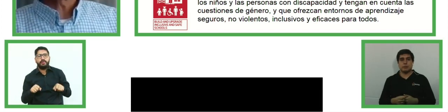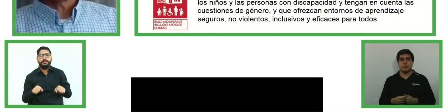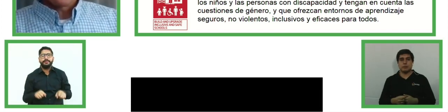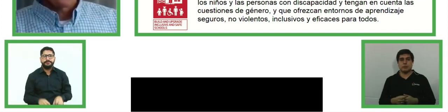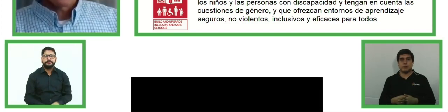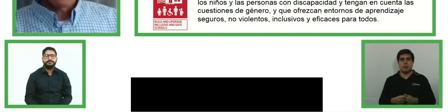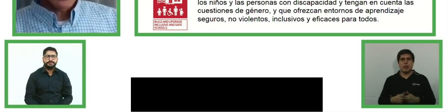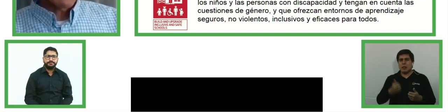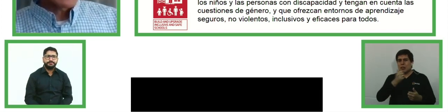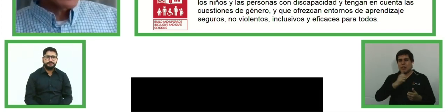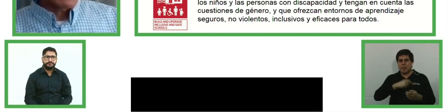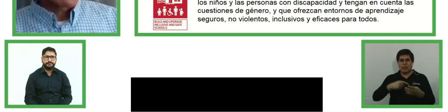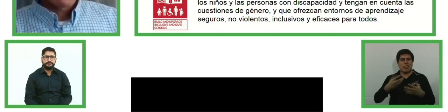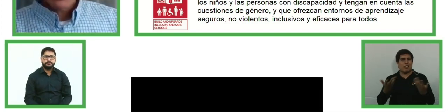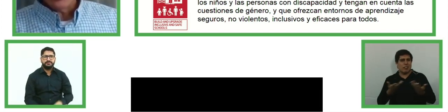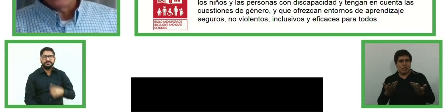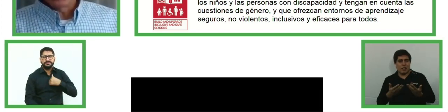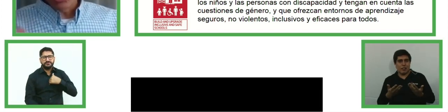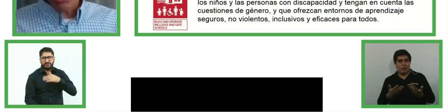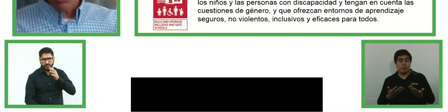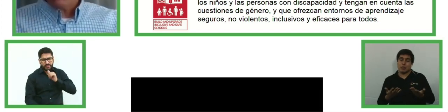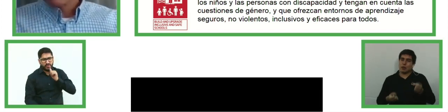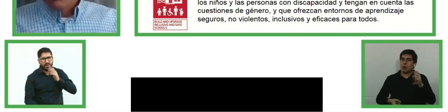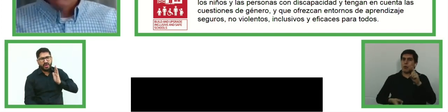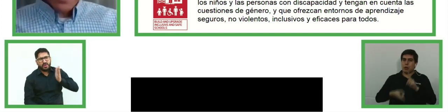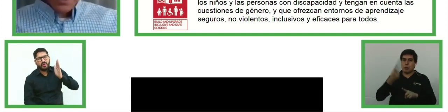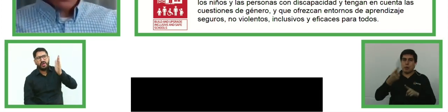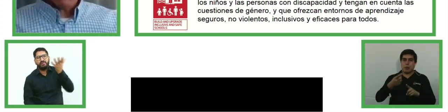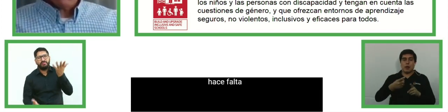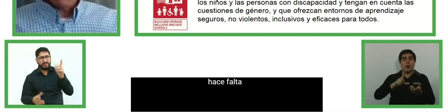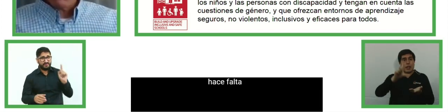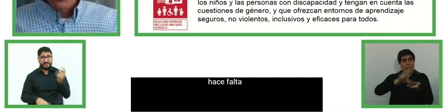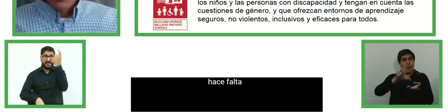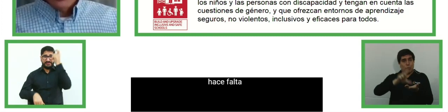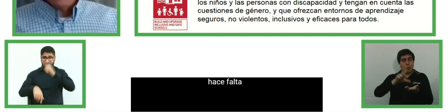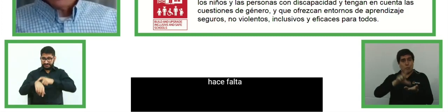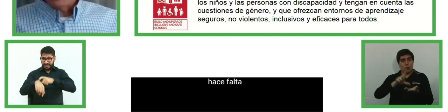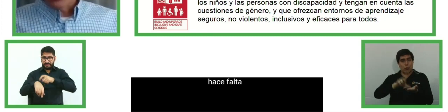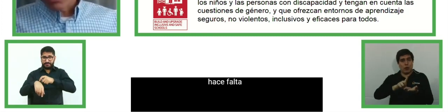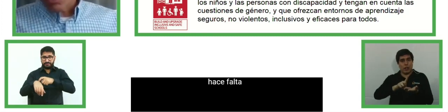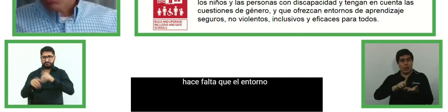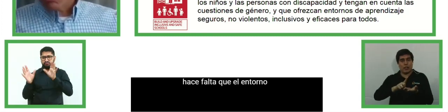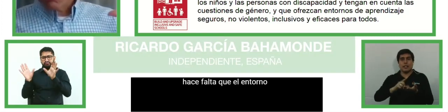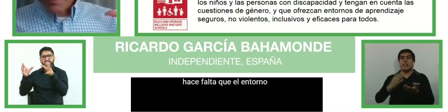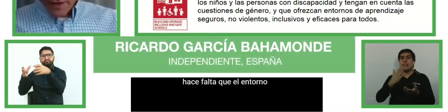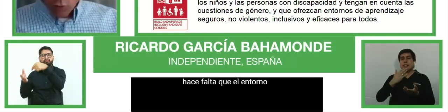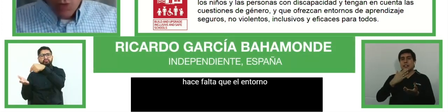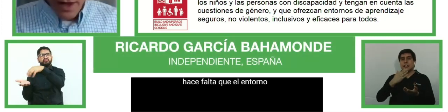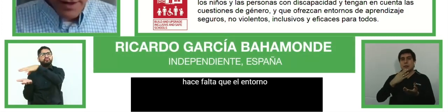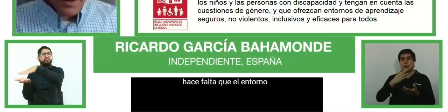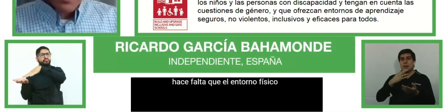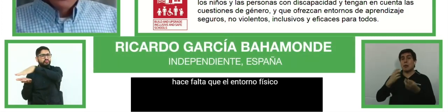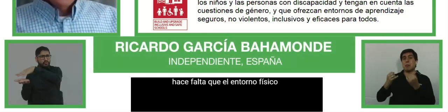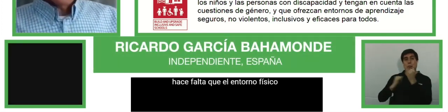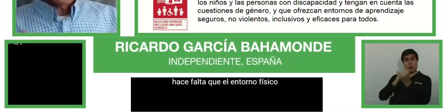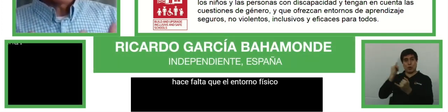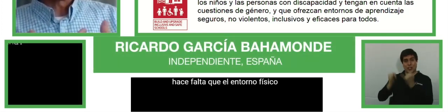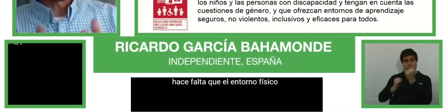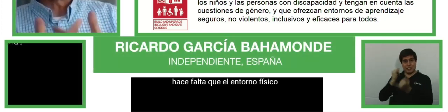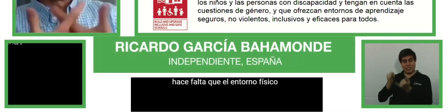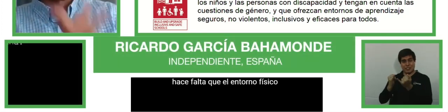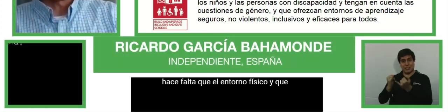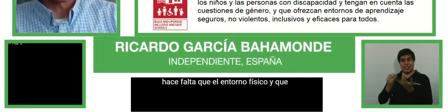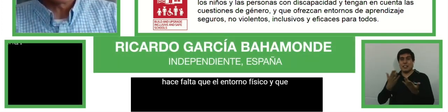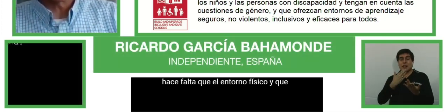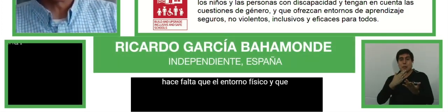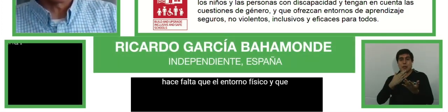that the surroundings, the physical surroundings and the virtual surroundings and the methodologies for teaching